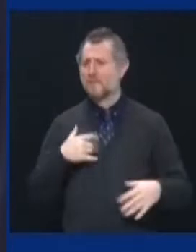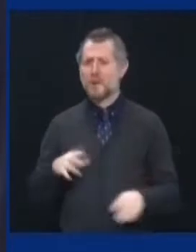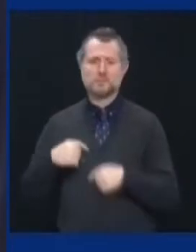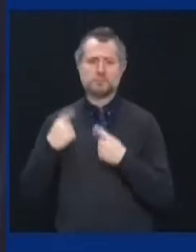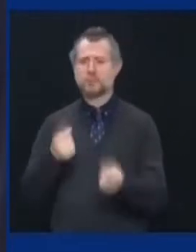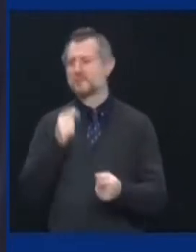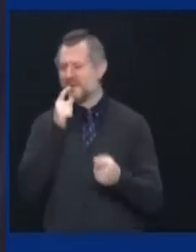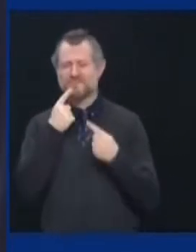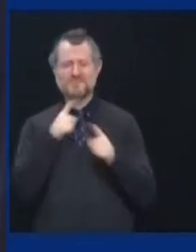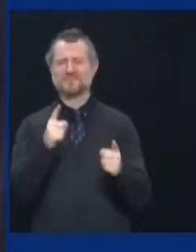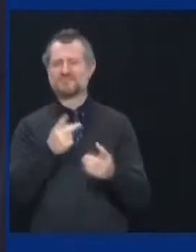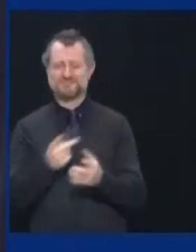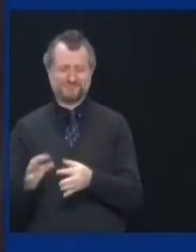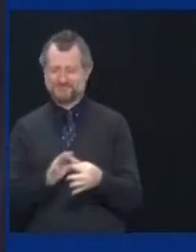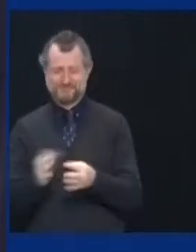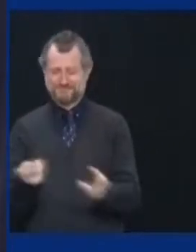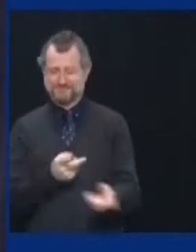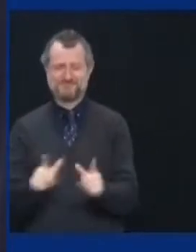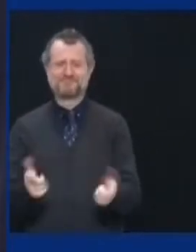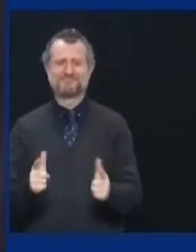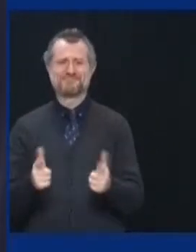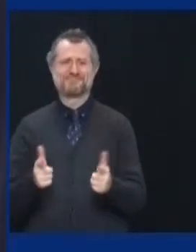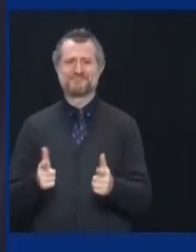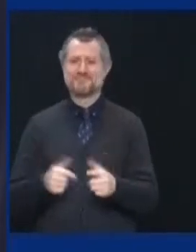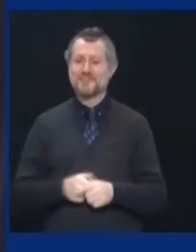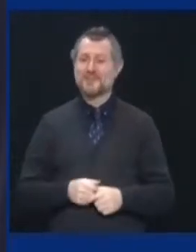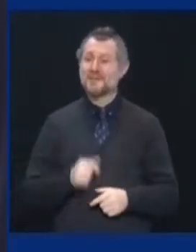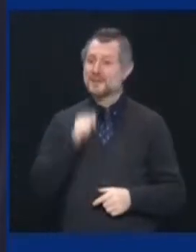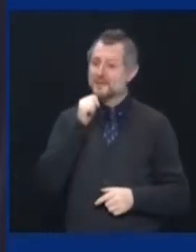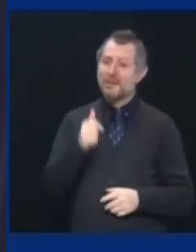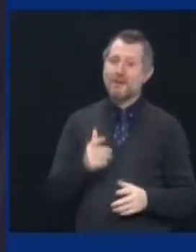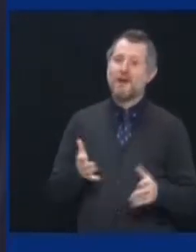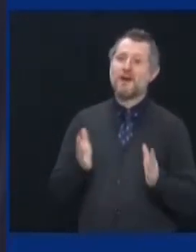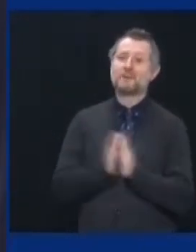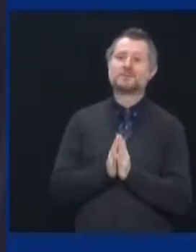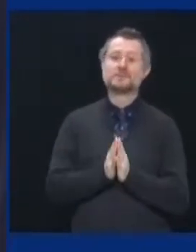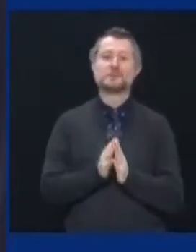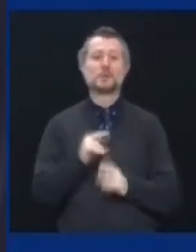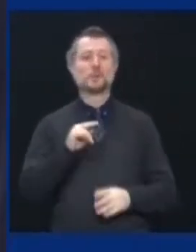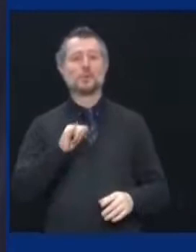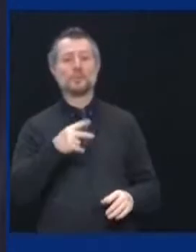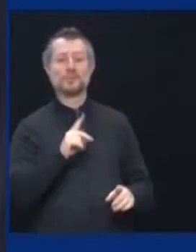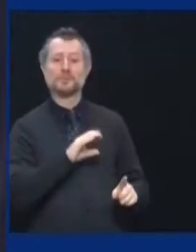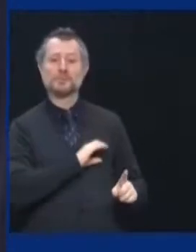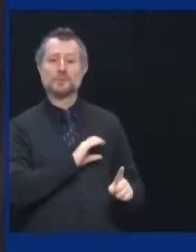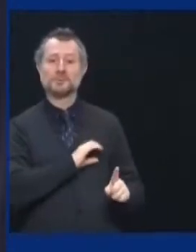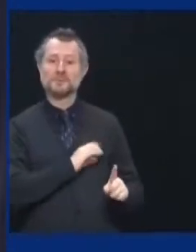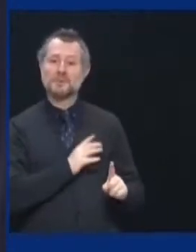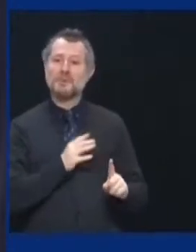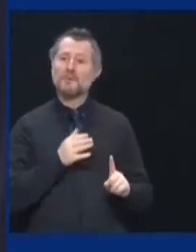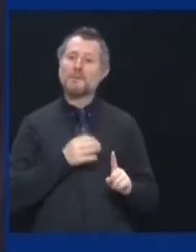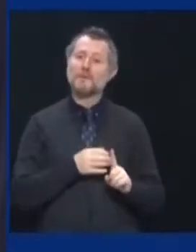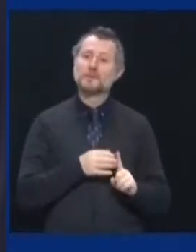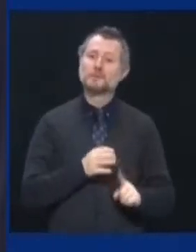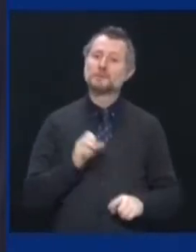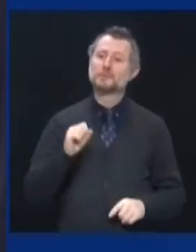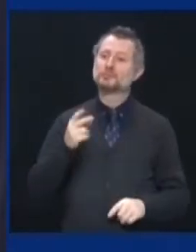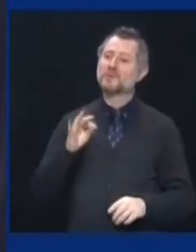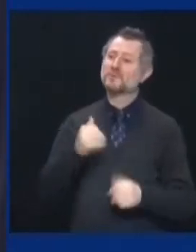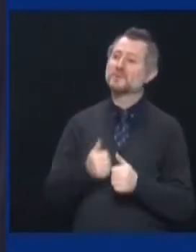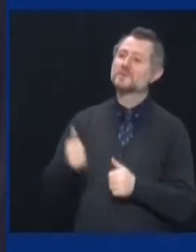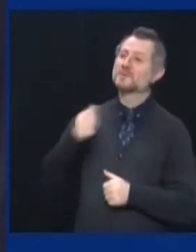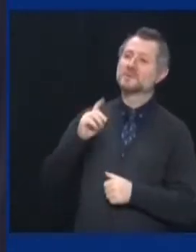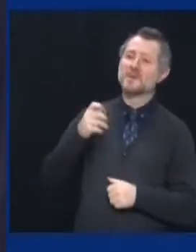You're not even using the NYPD, right? Everything is the sheriff's department now. There's only 150